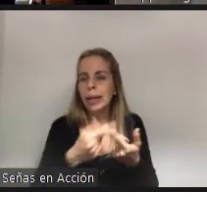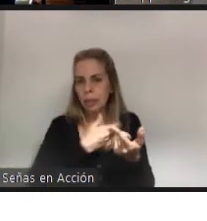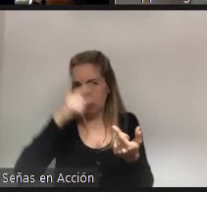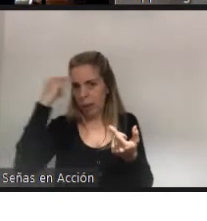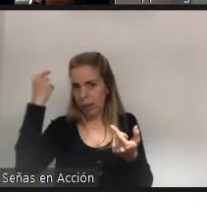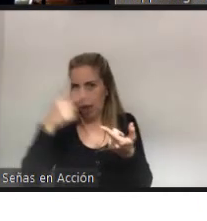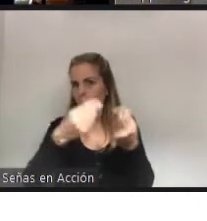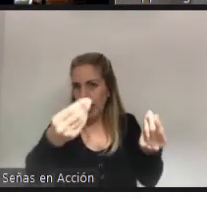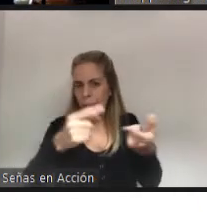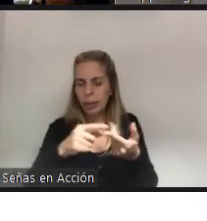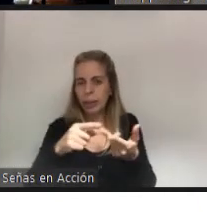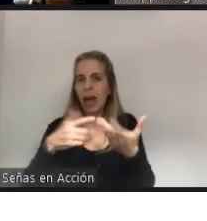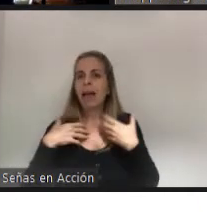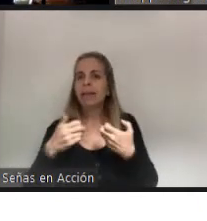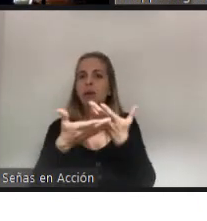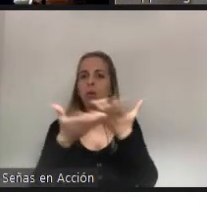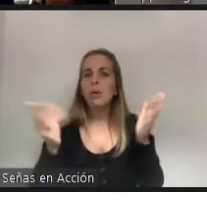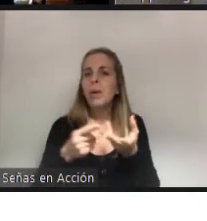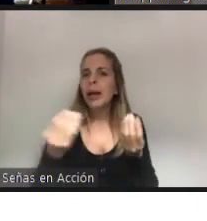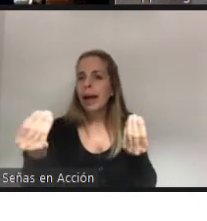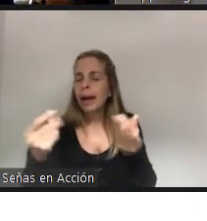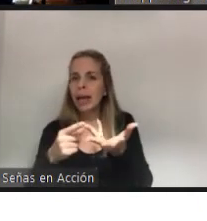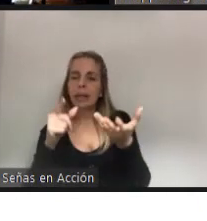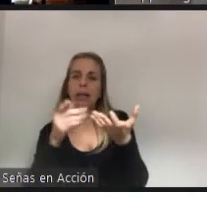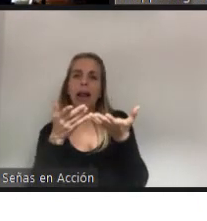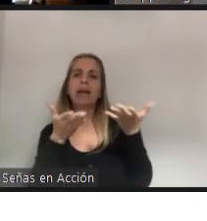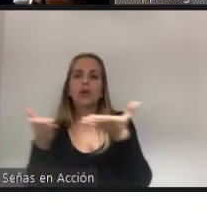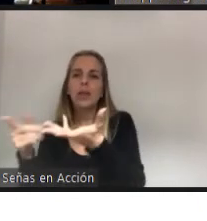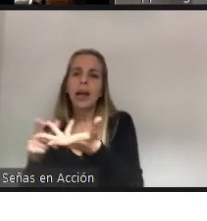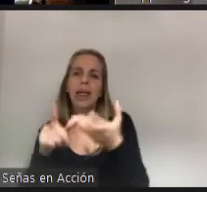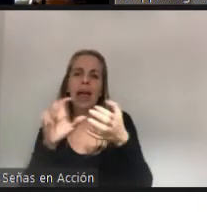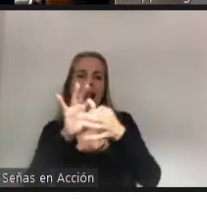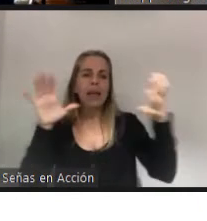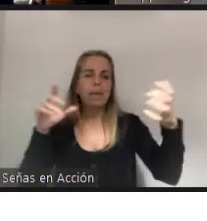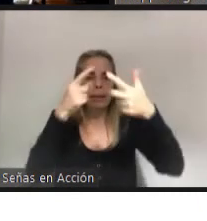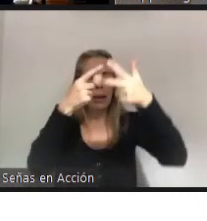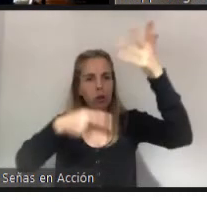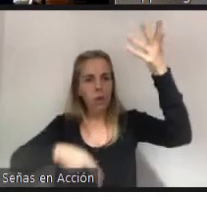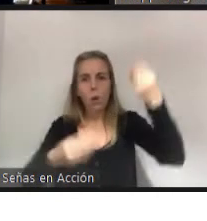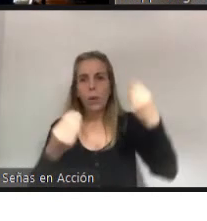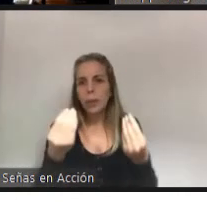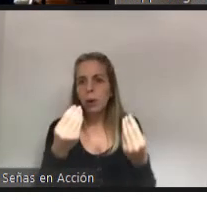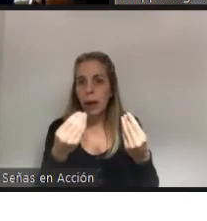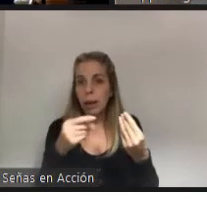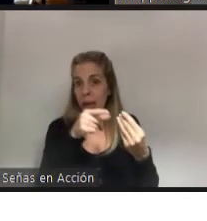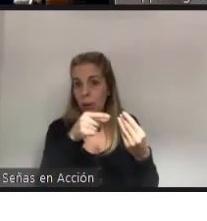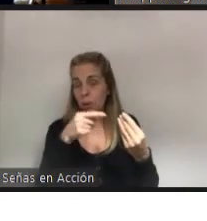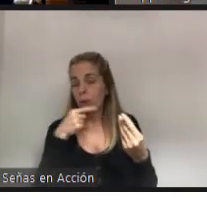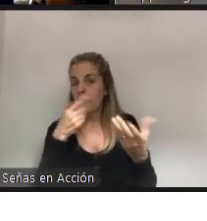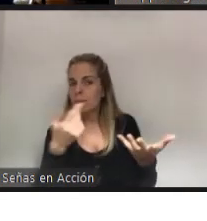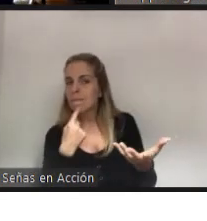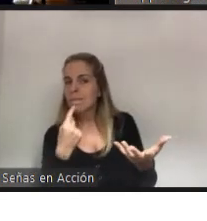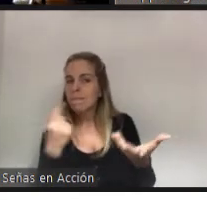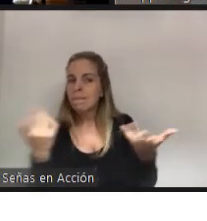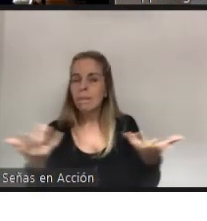public health? What about society, solidarity, and freedom? All this is under discussion right